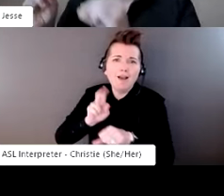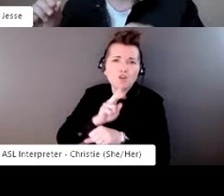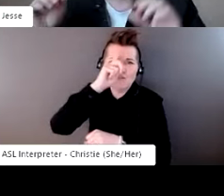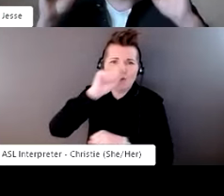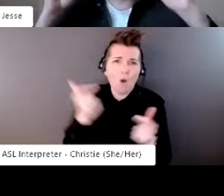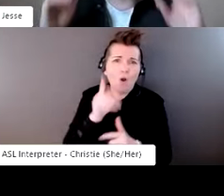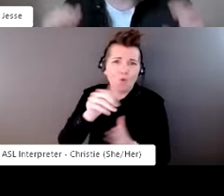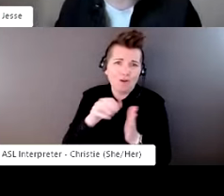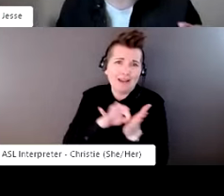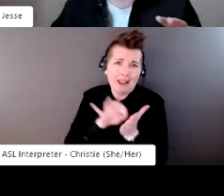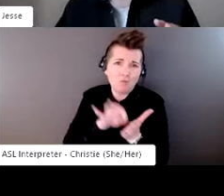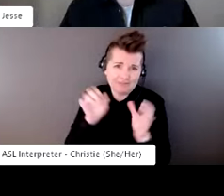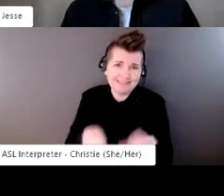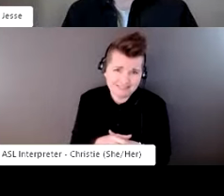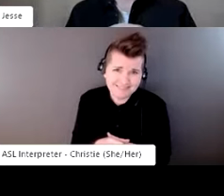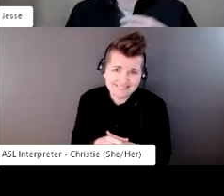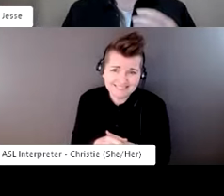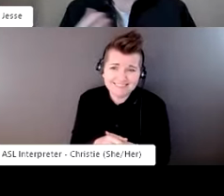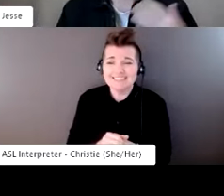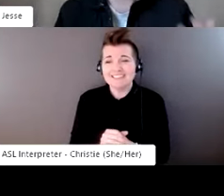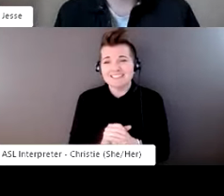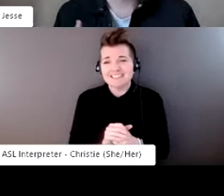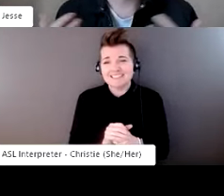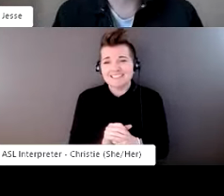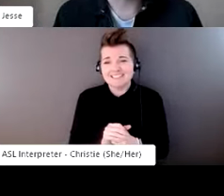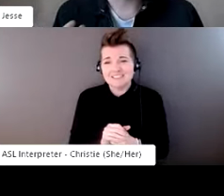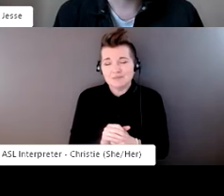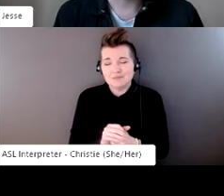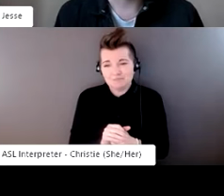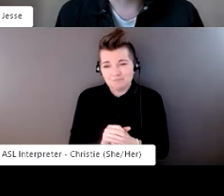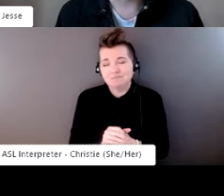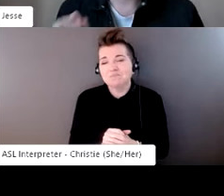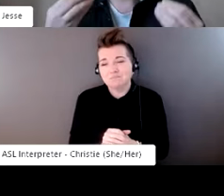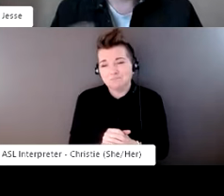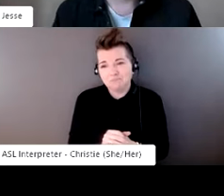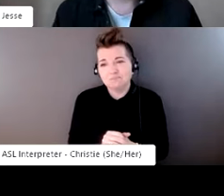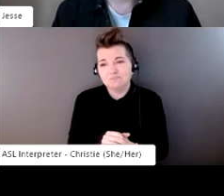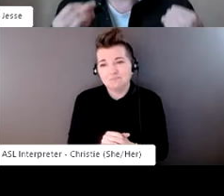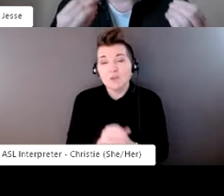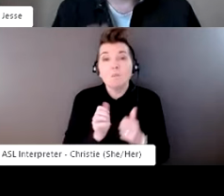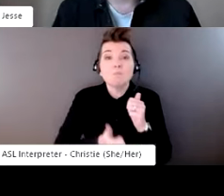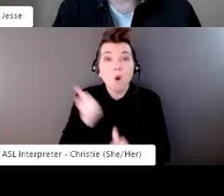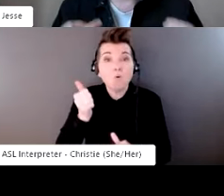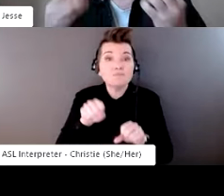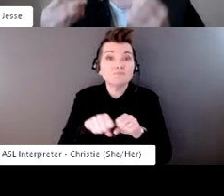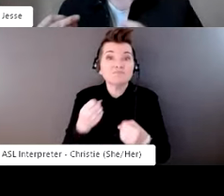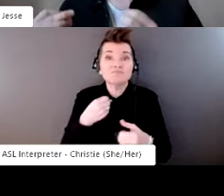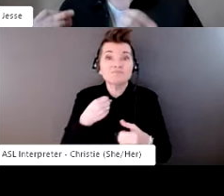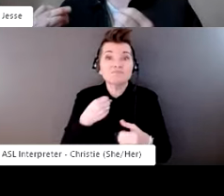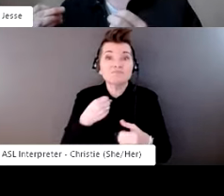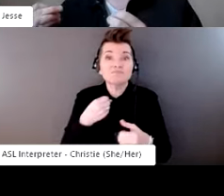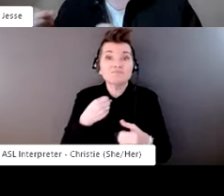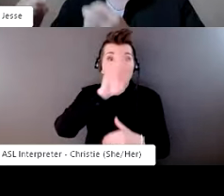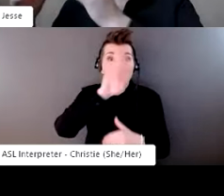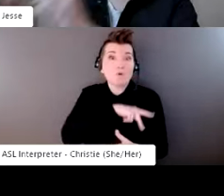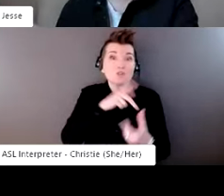broken because the majority of personal security compromises happen when your information